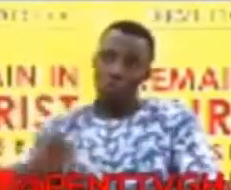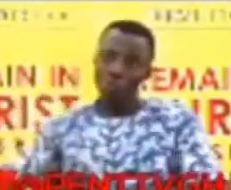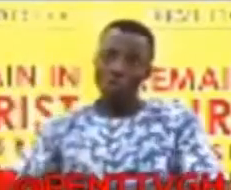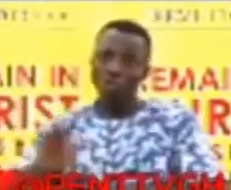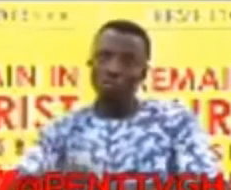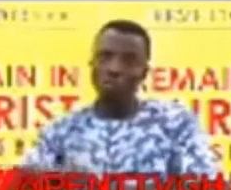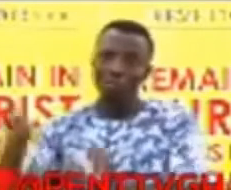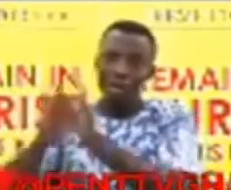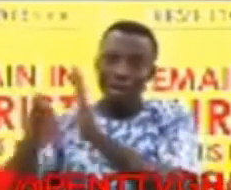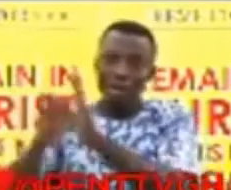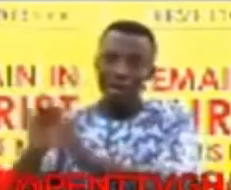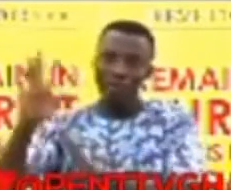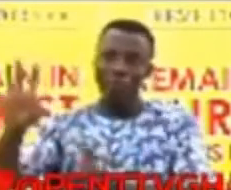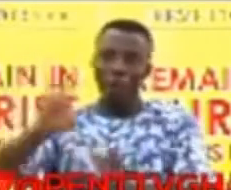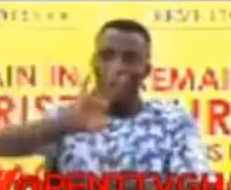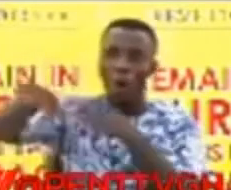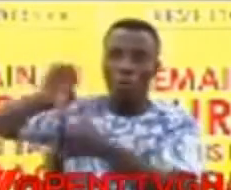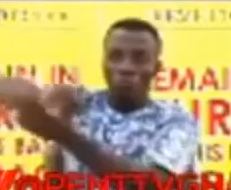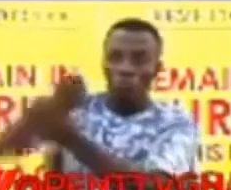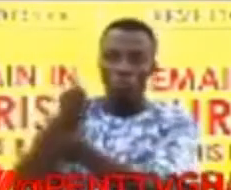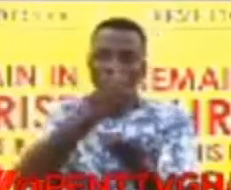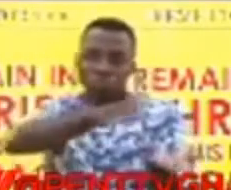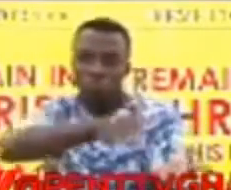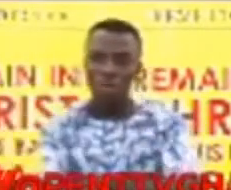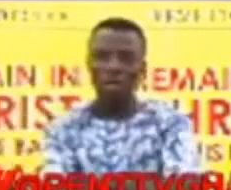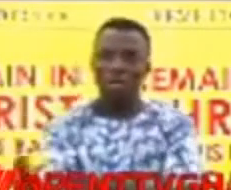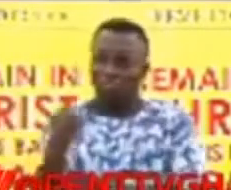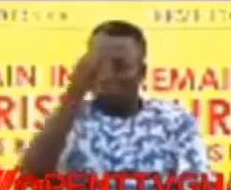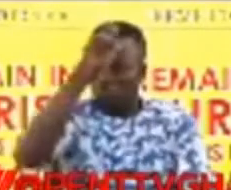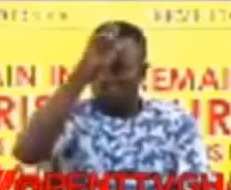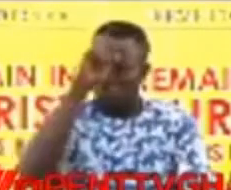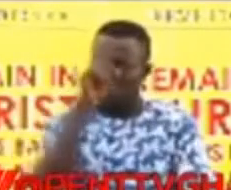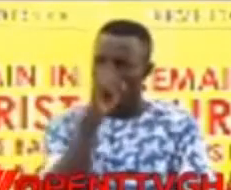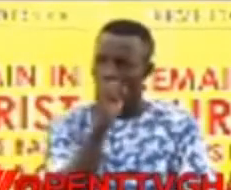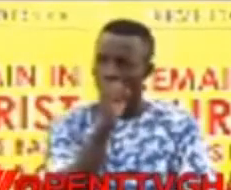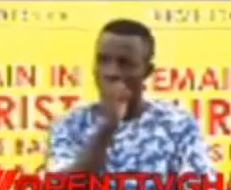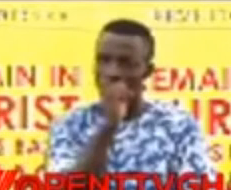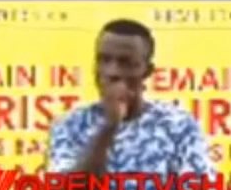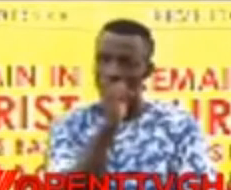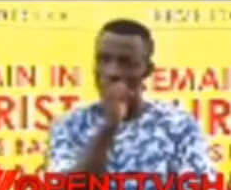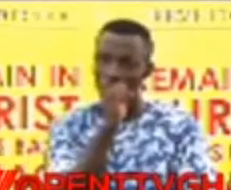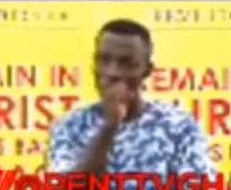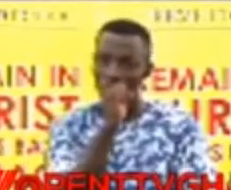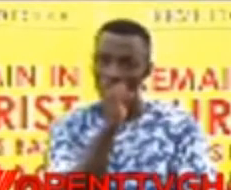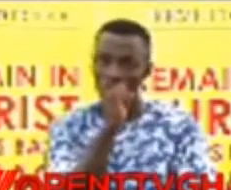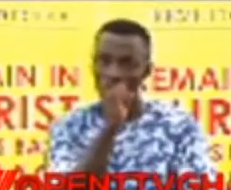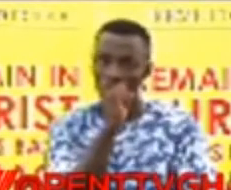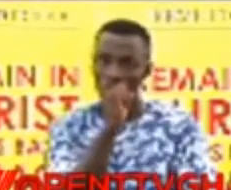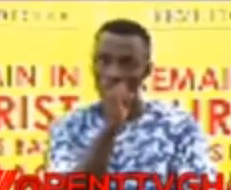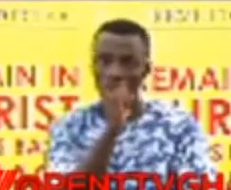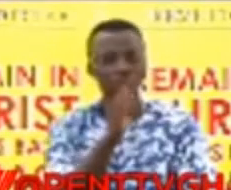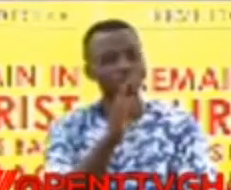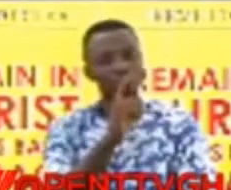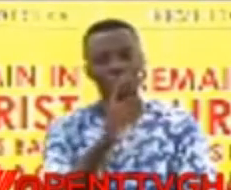when some of these things happen, then those who are going through want that this thing